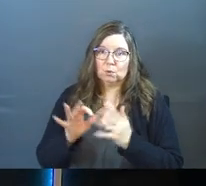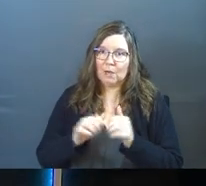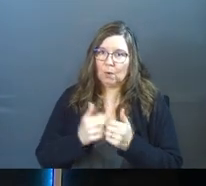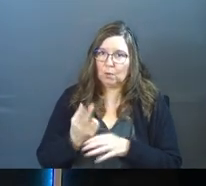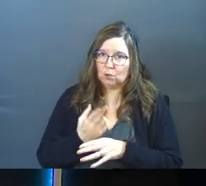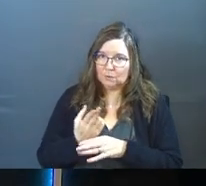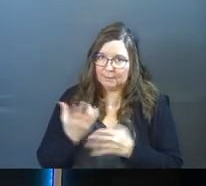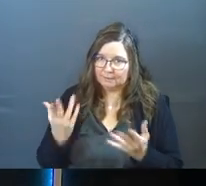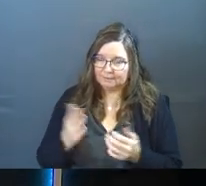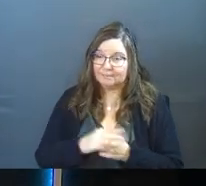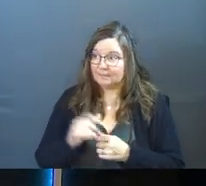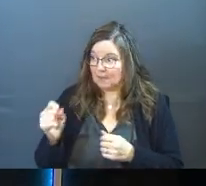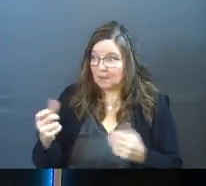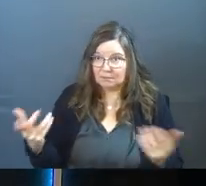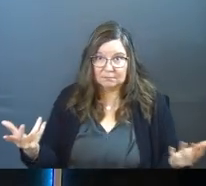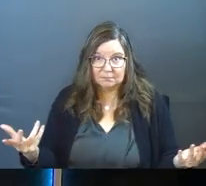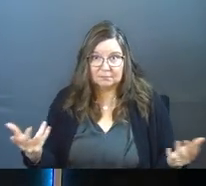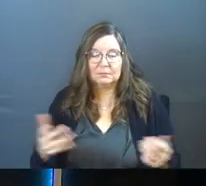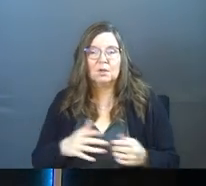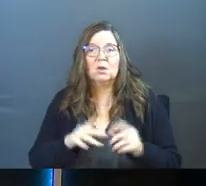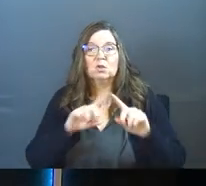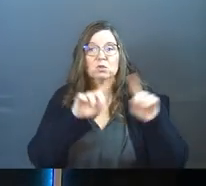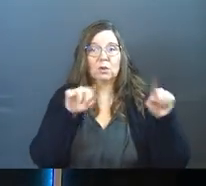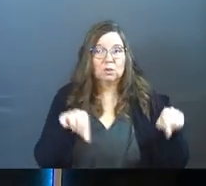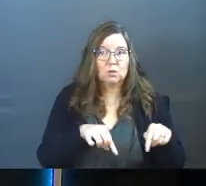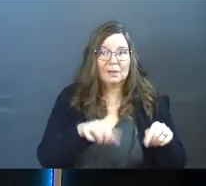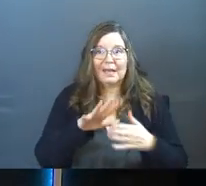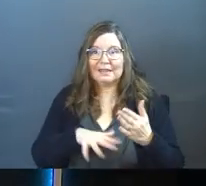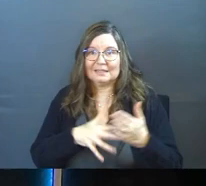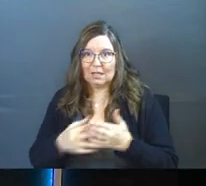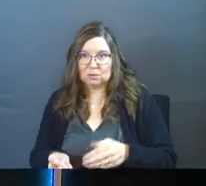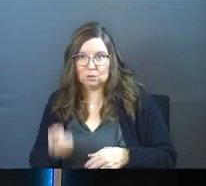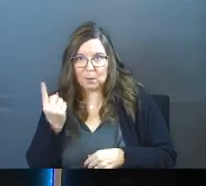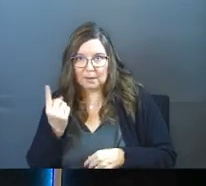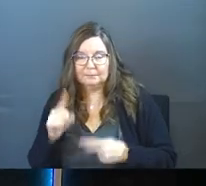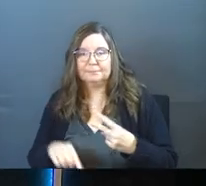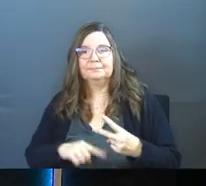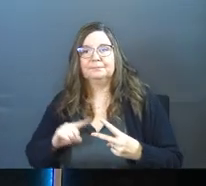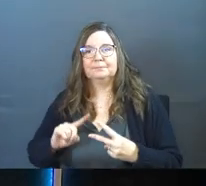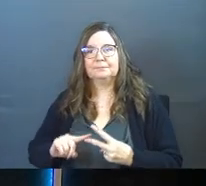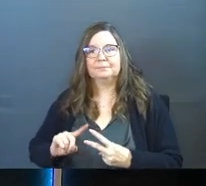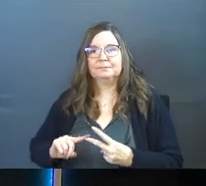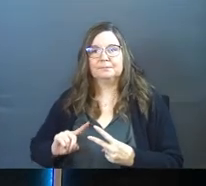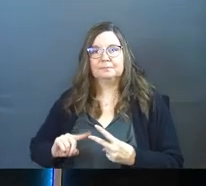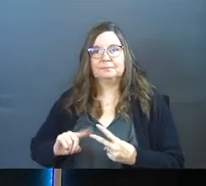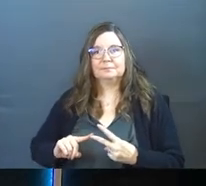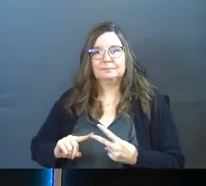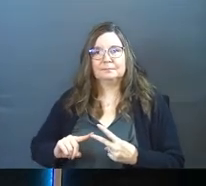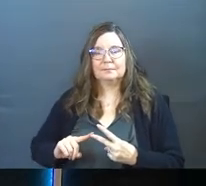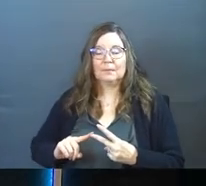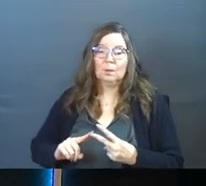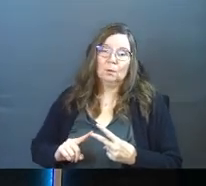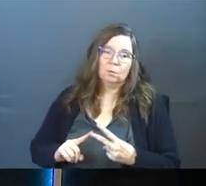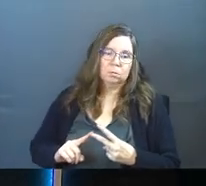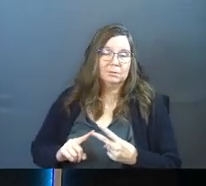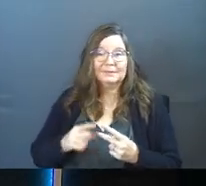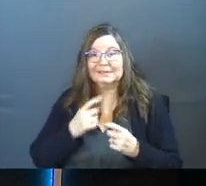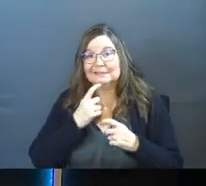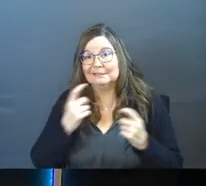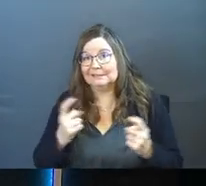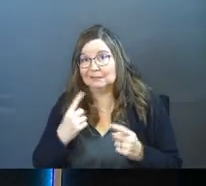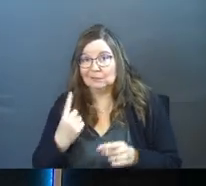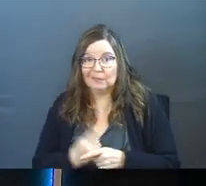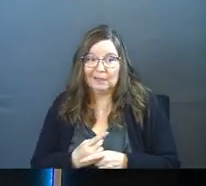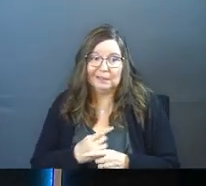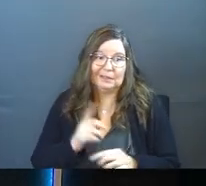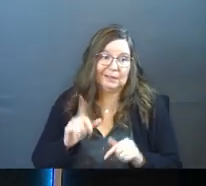how you want to use it. Yeah? So our screens and our schedules are one. What is another one? Man, sin, right?